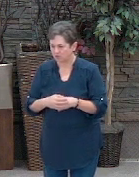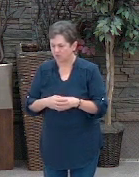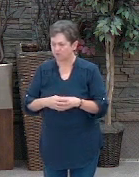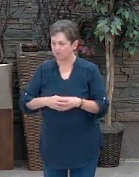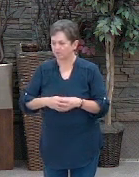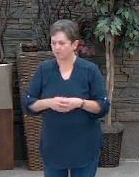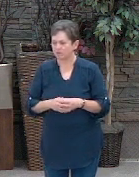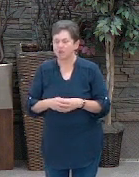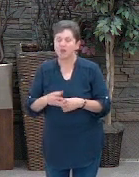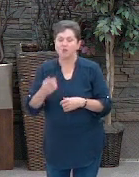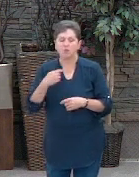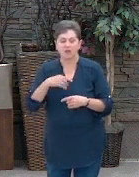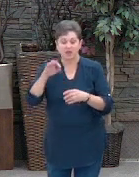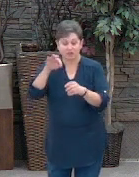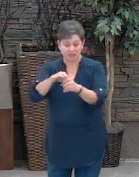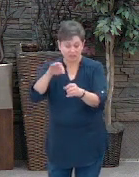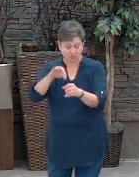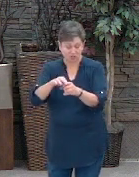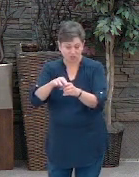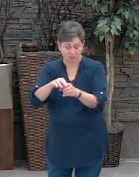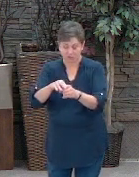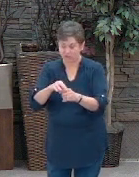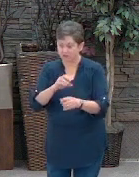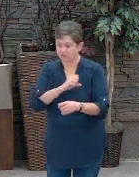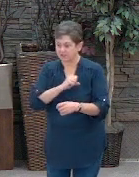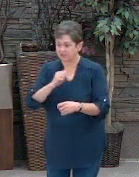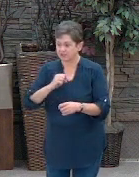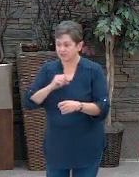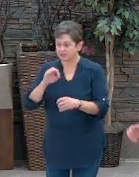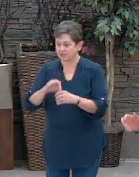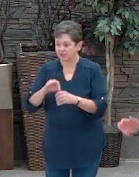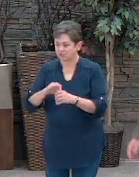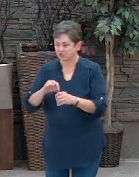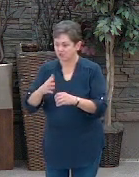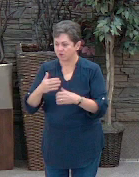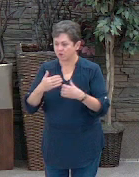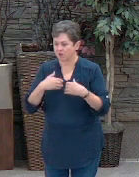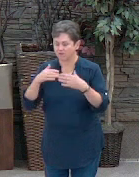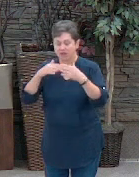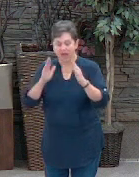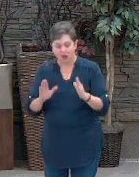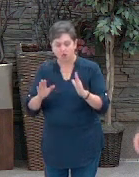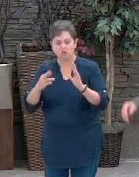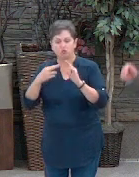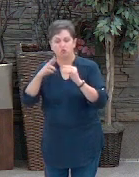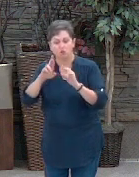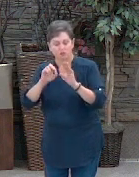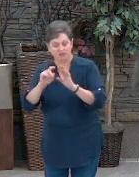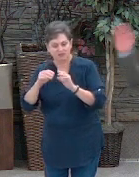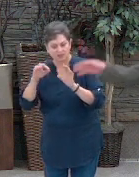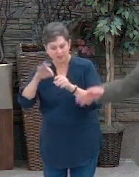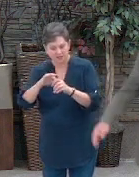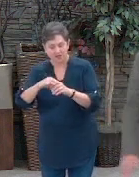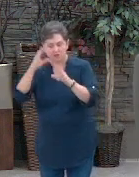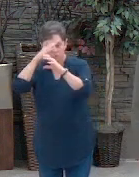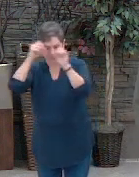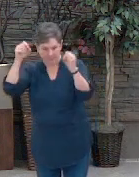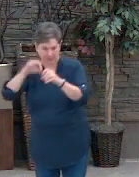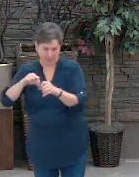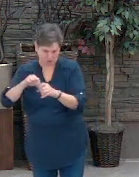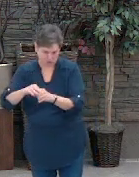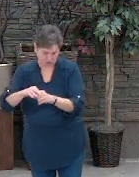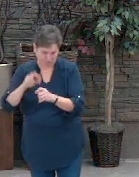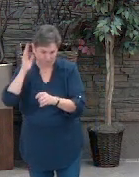We have an election coming up. We have a Senate election in the state of Montana. We have a House of Representatives election, and we have a presidential